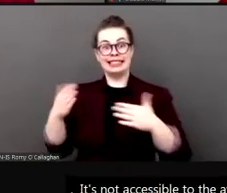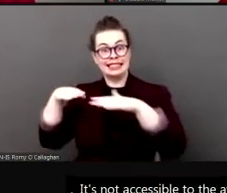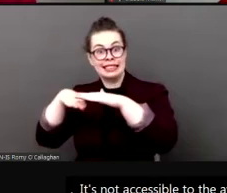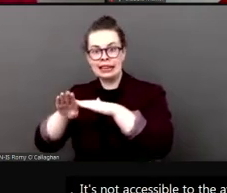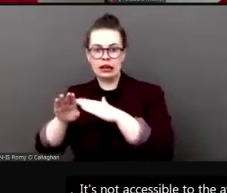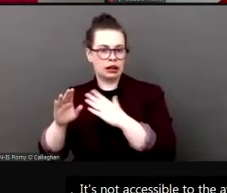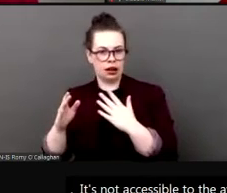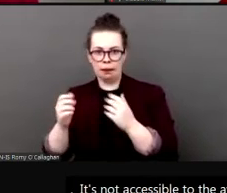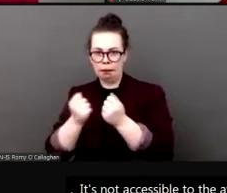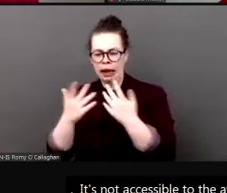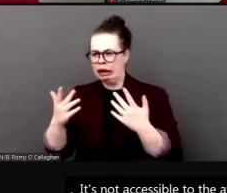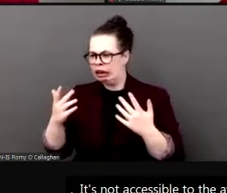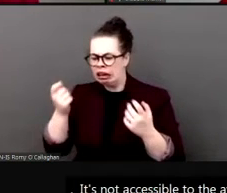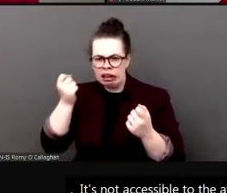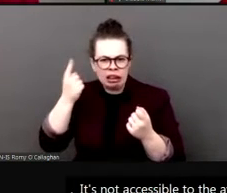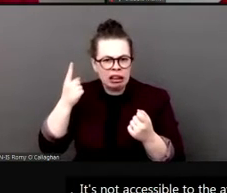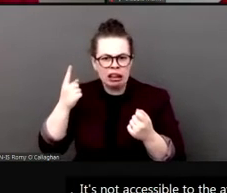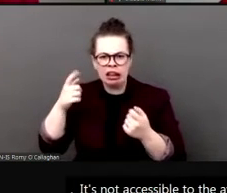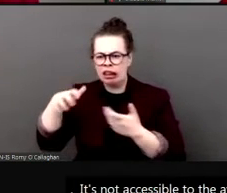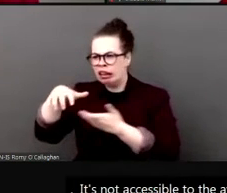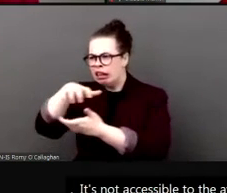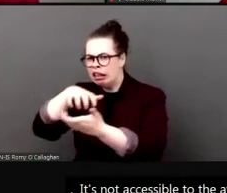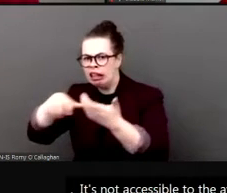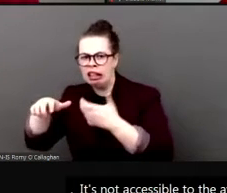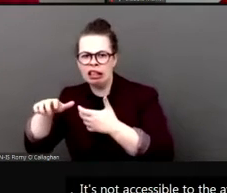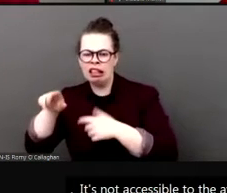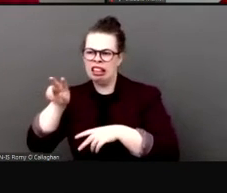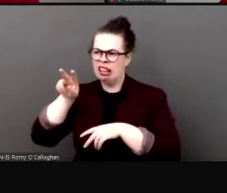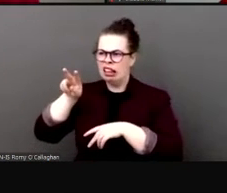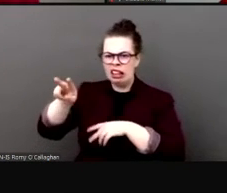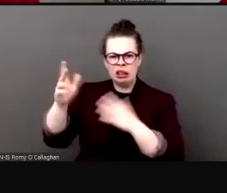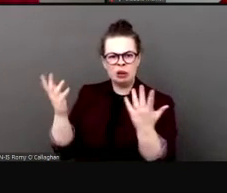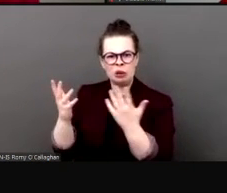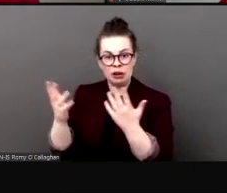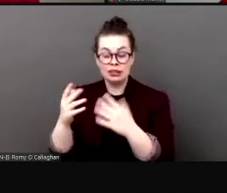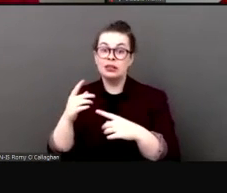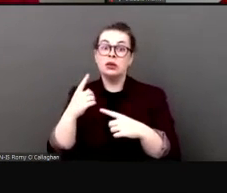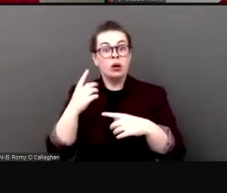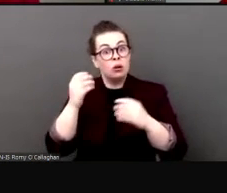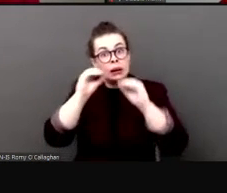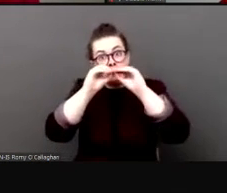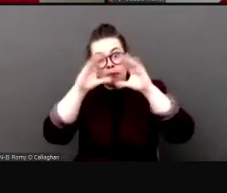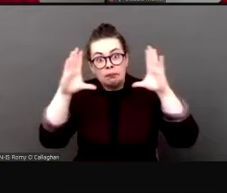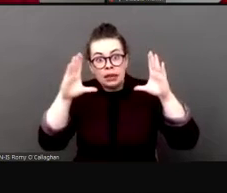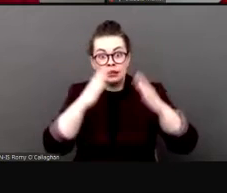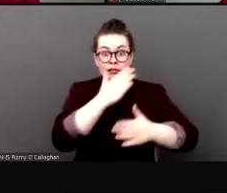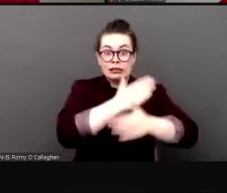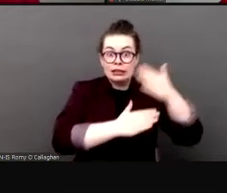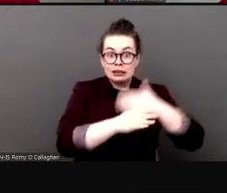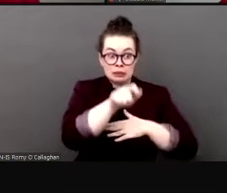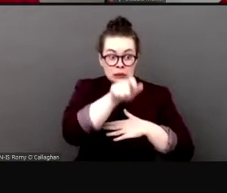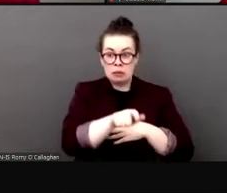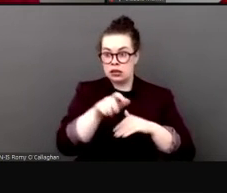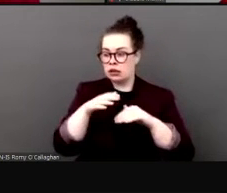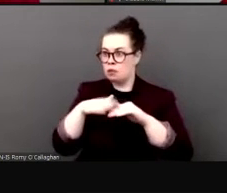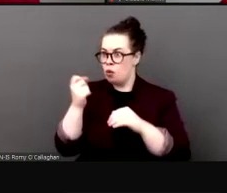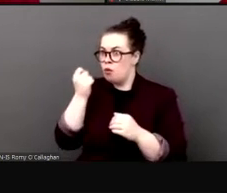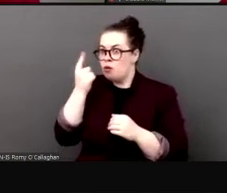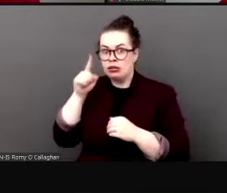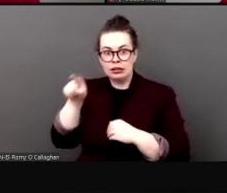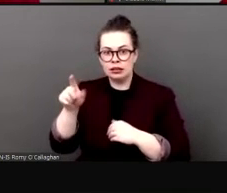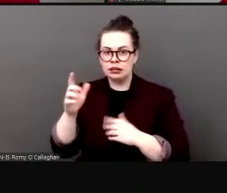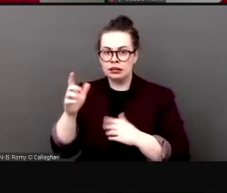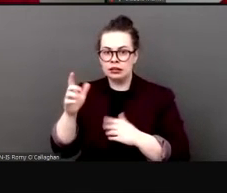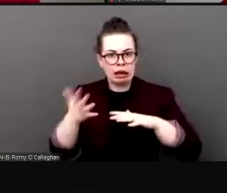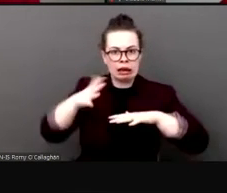Even the symbiotics, the symbolism of the justice system is rather